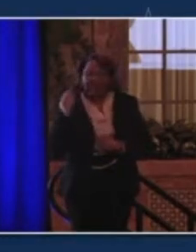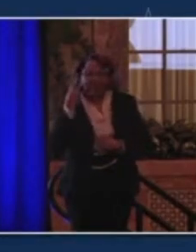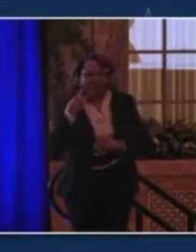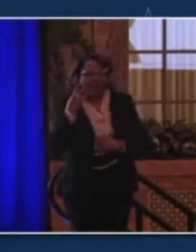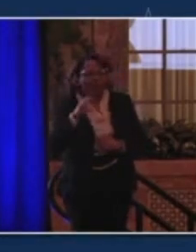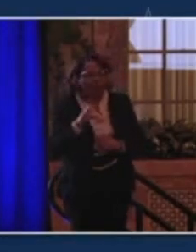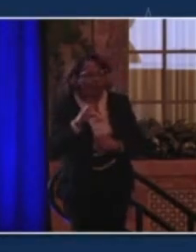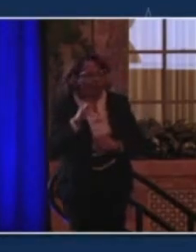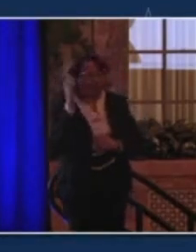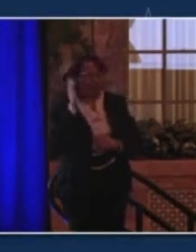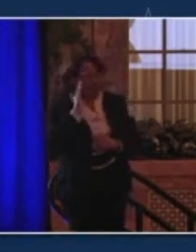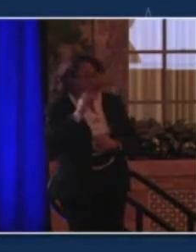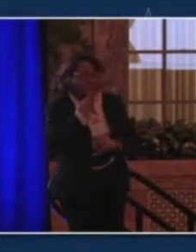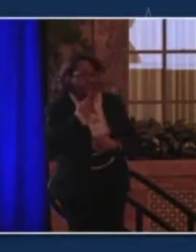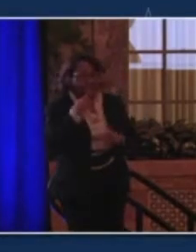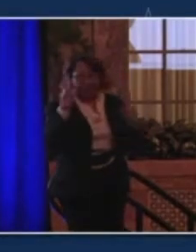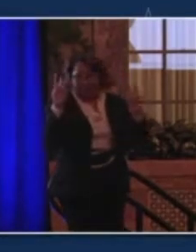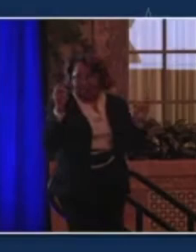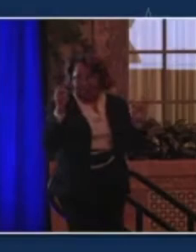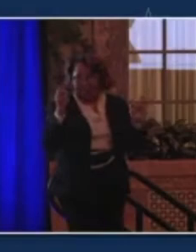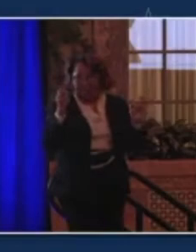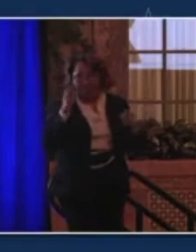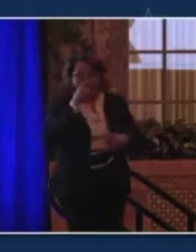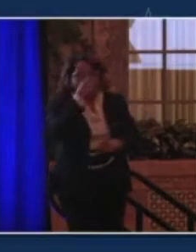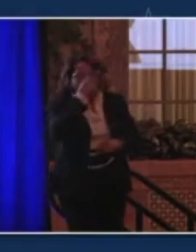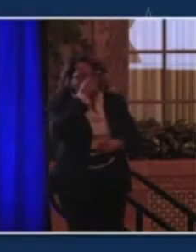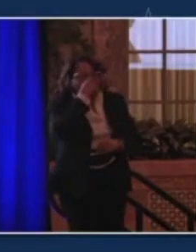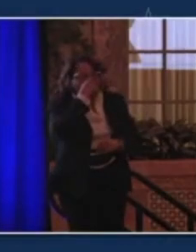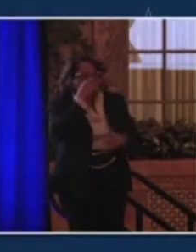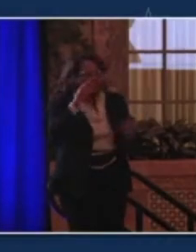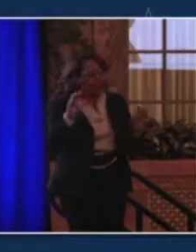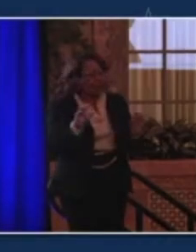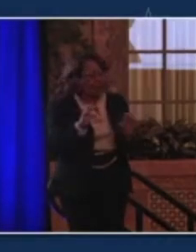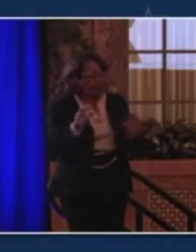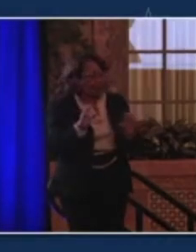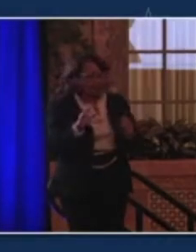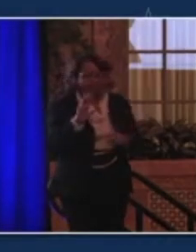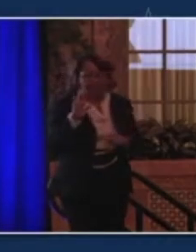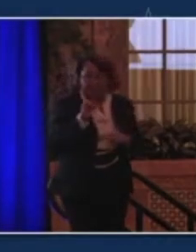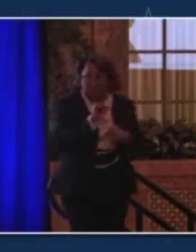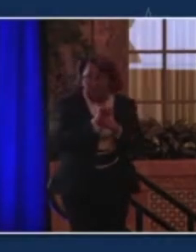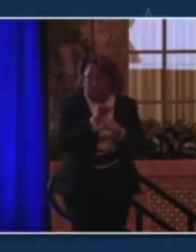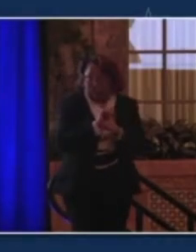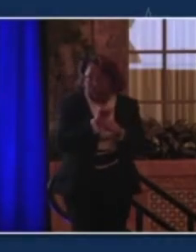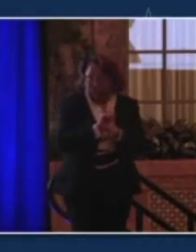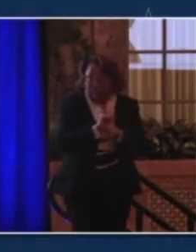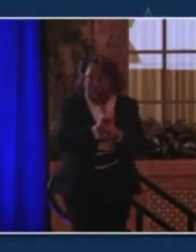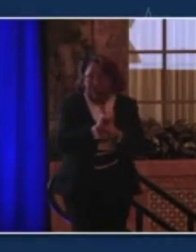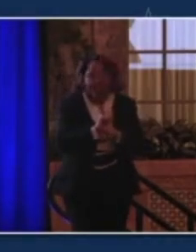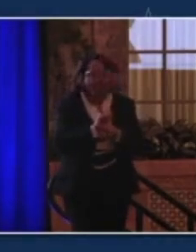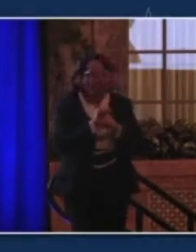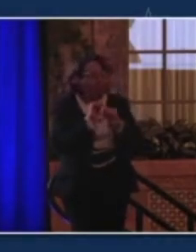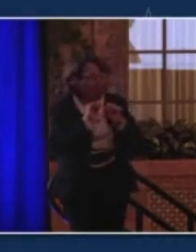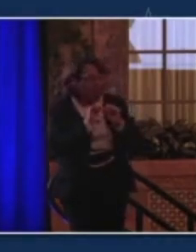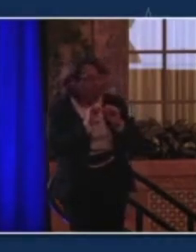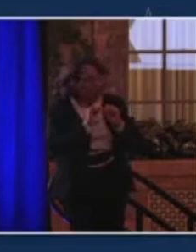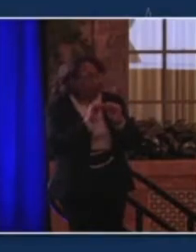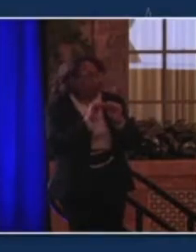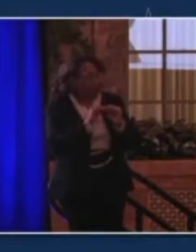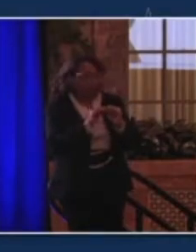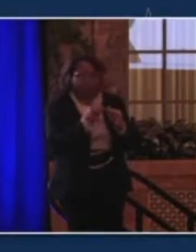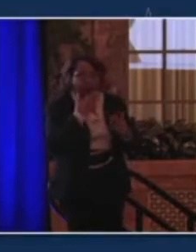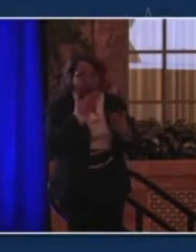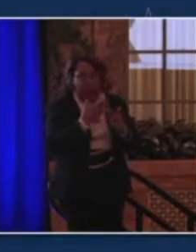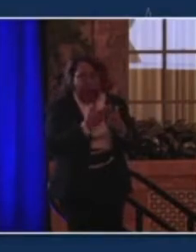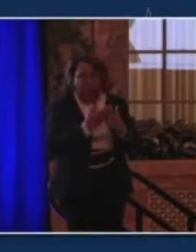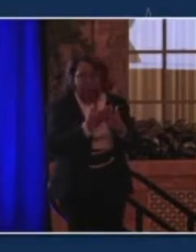Washington once said, and I quote, "Roosevelt has done its job superlatively well, and it